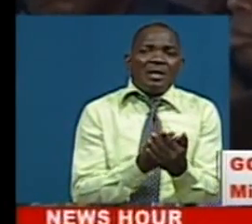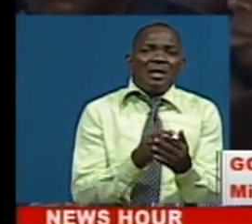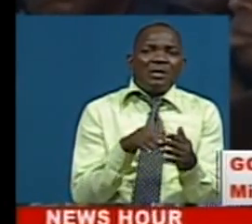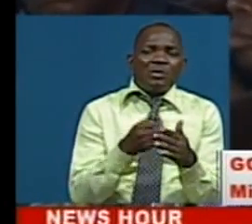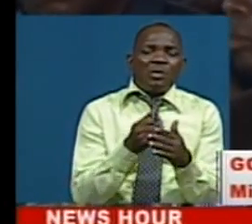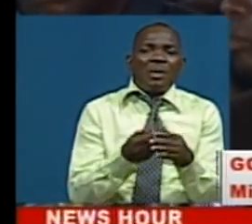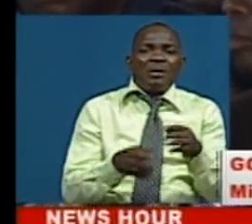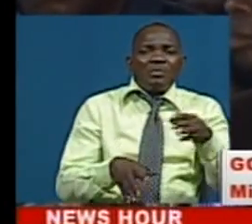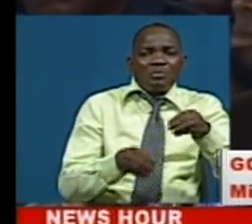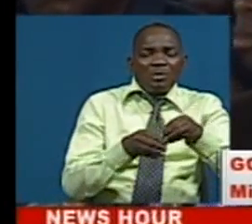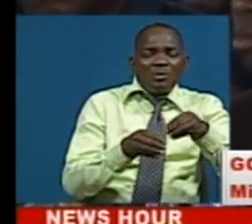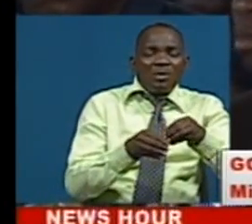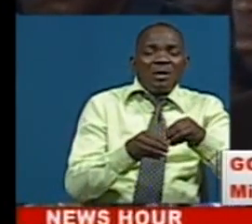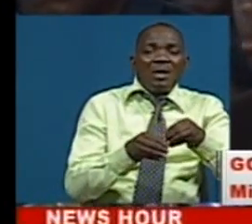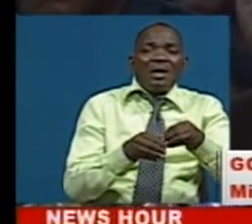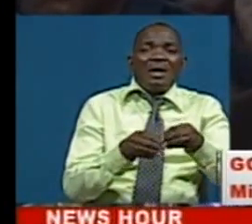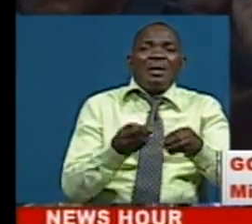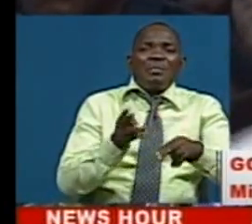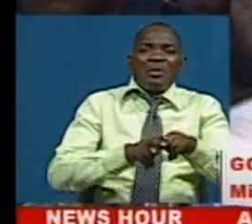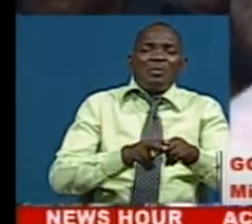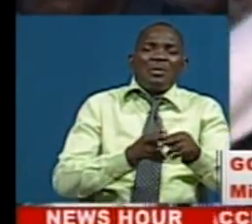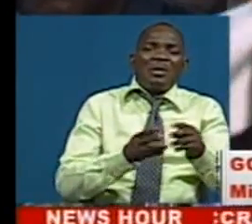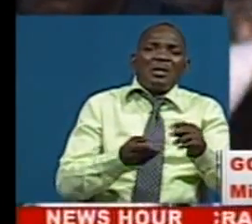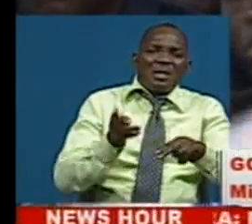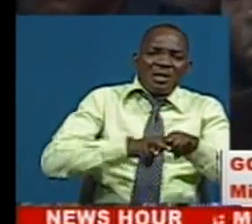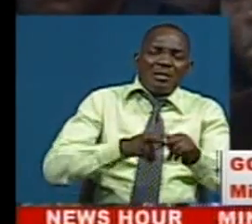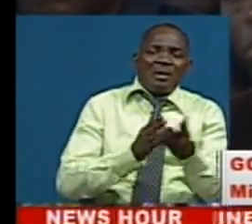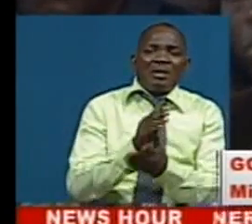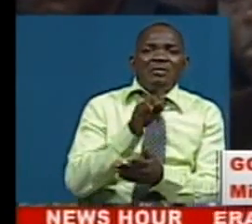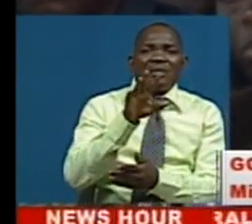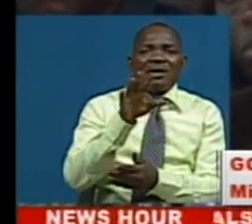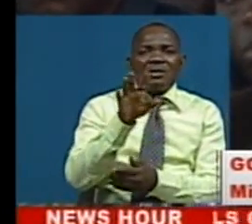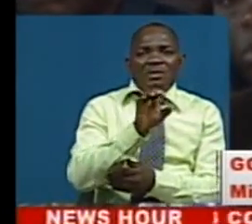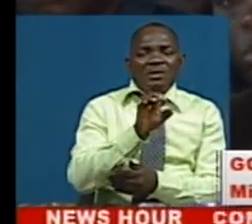terms of total value by